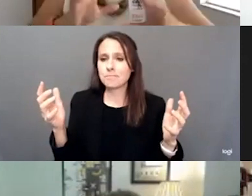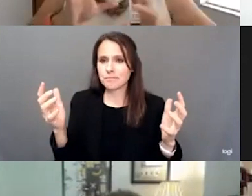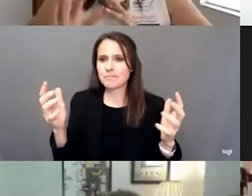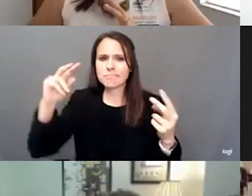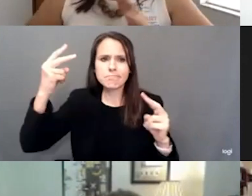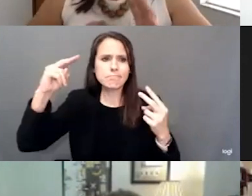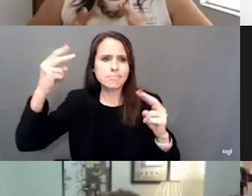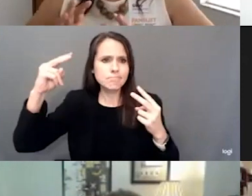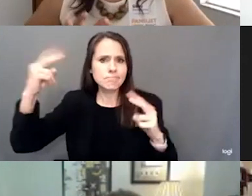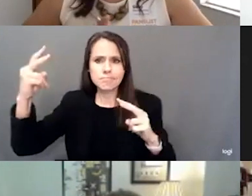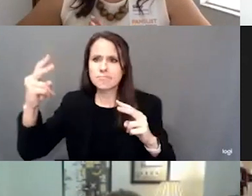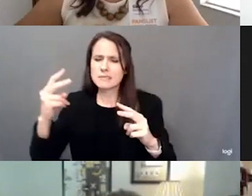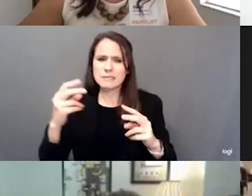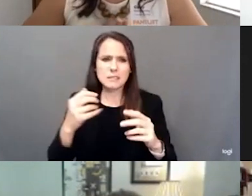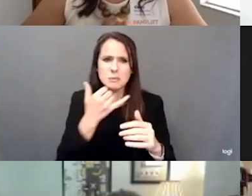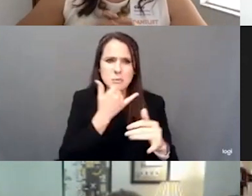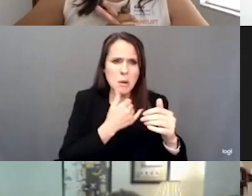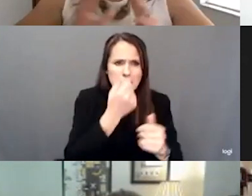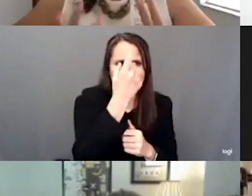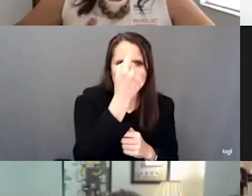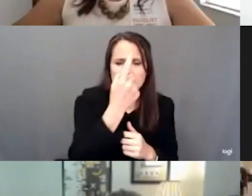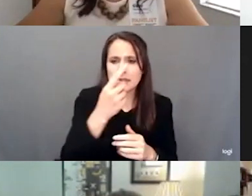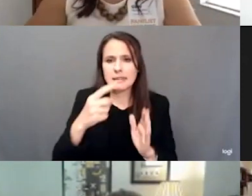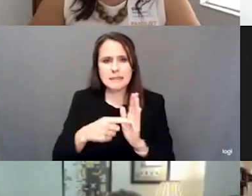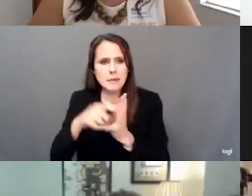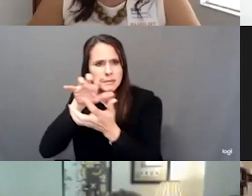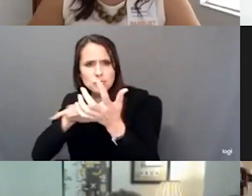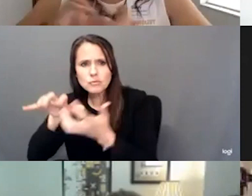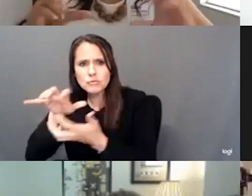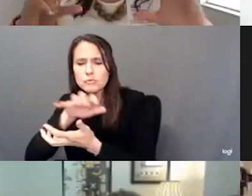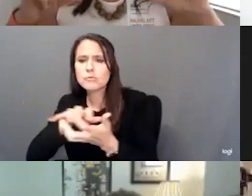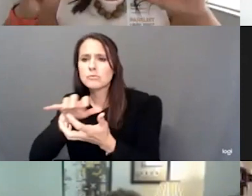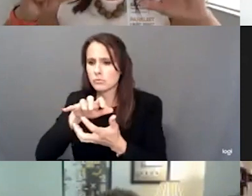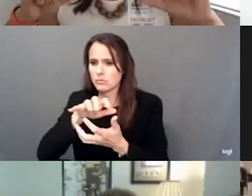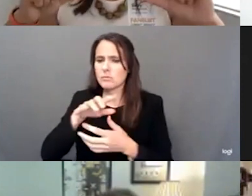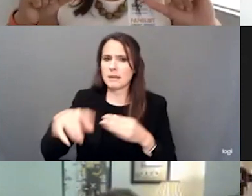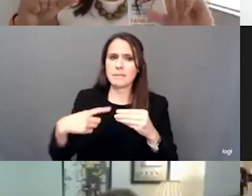misconceptions, misinterpretations, sometimes confusion about this